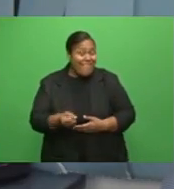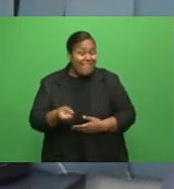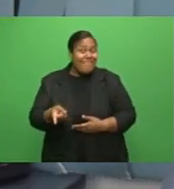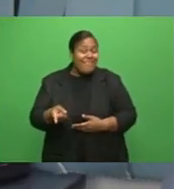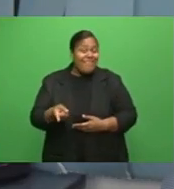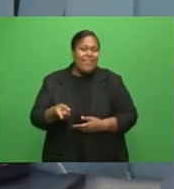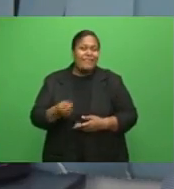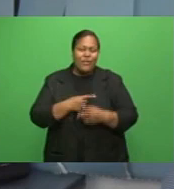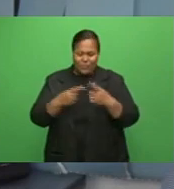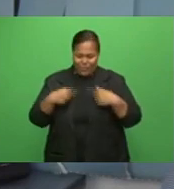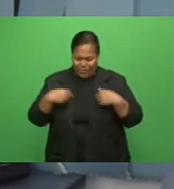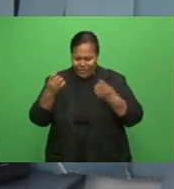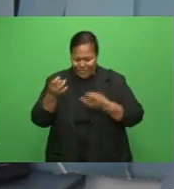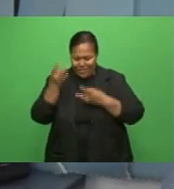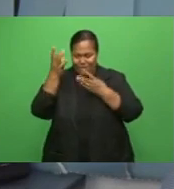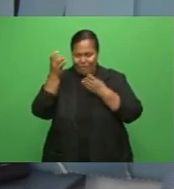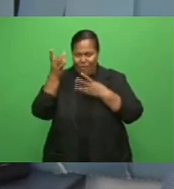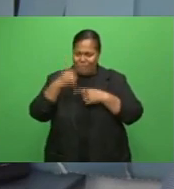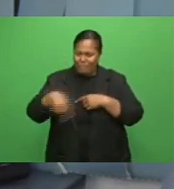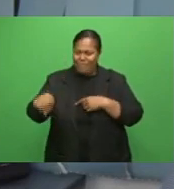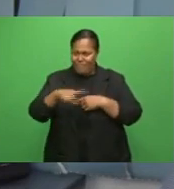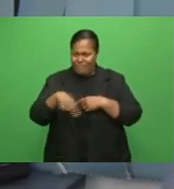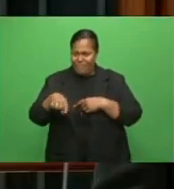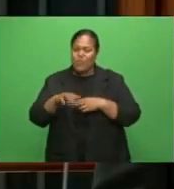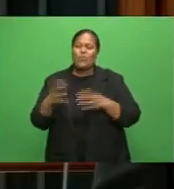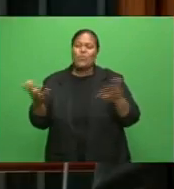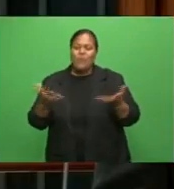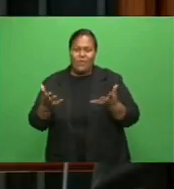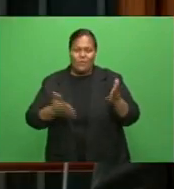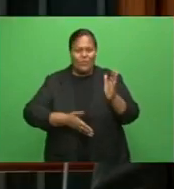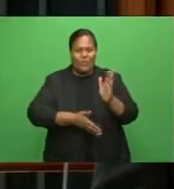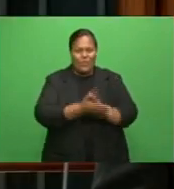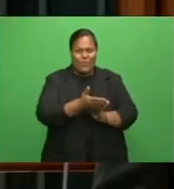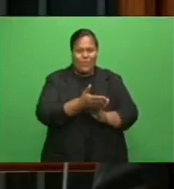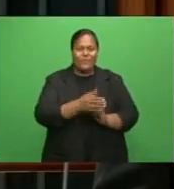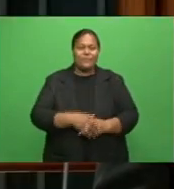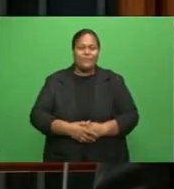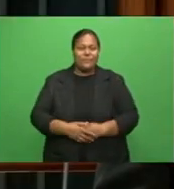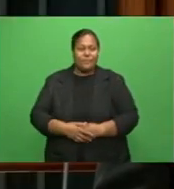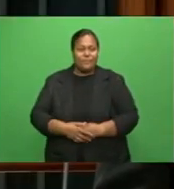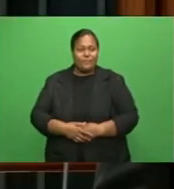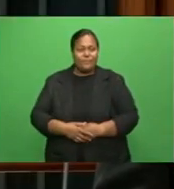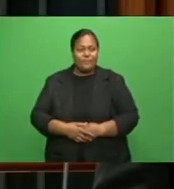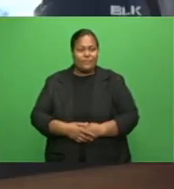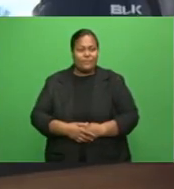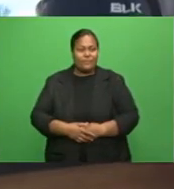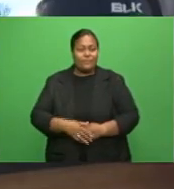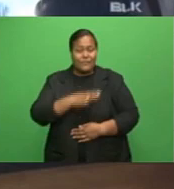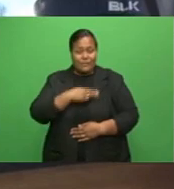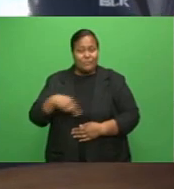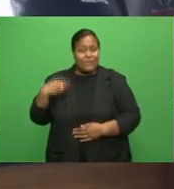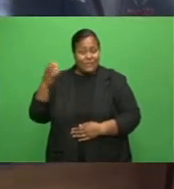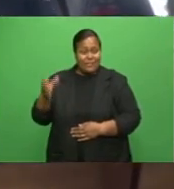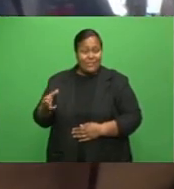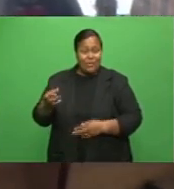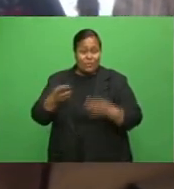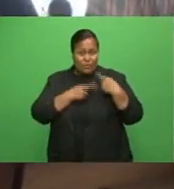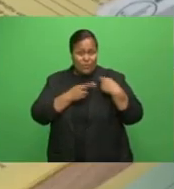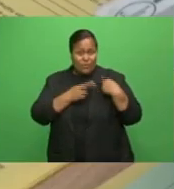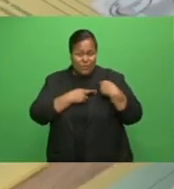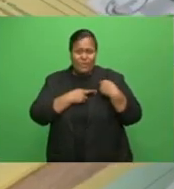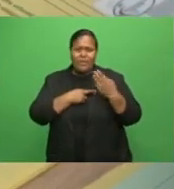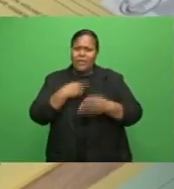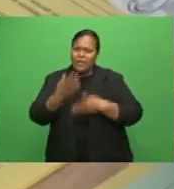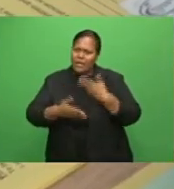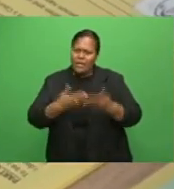let them know as to when and where to go. Minister responsible Mereseni Buniwanga says there is no need for recipients to